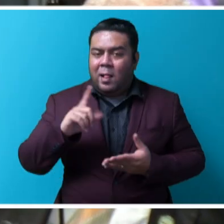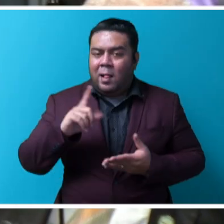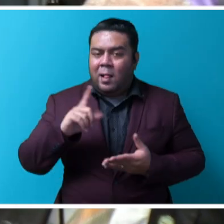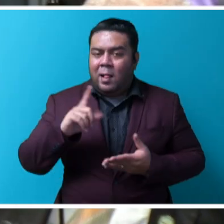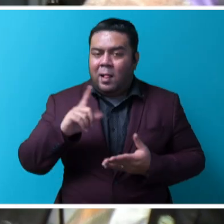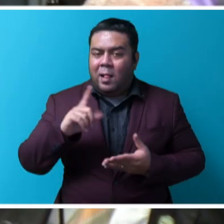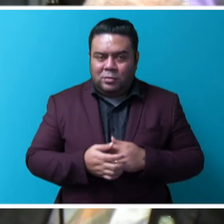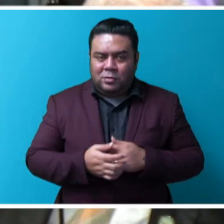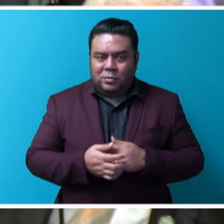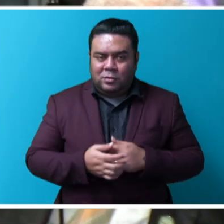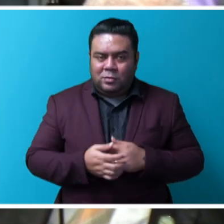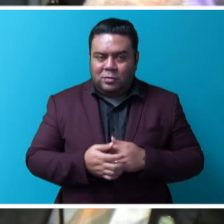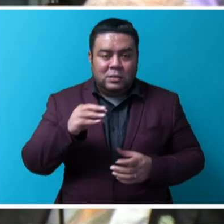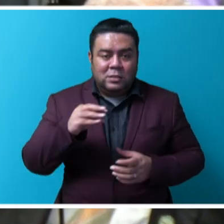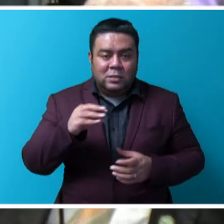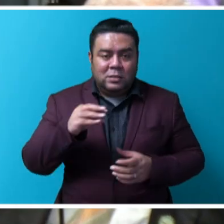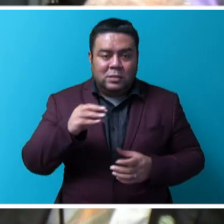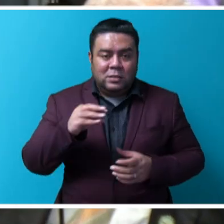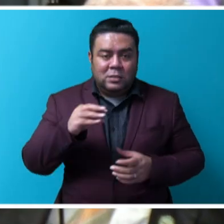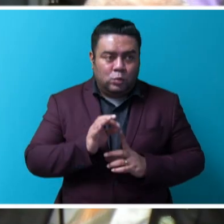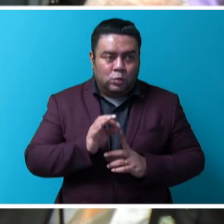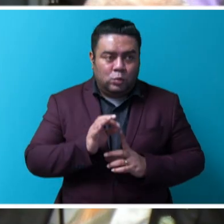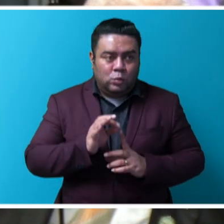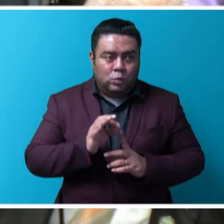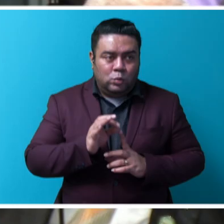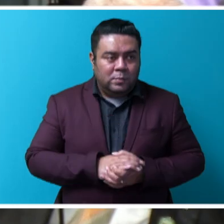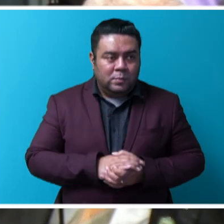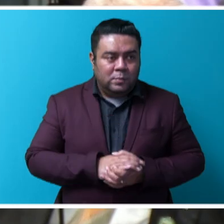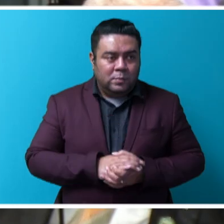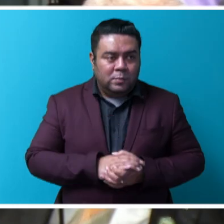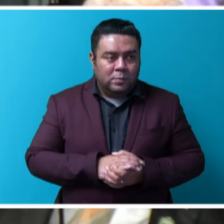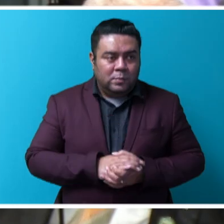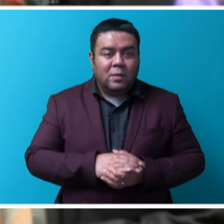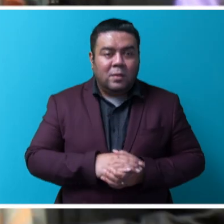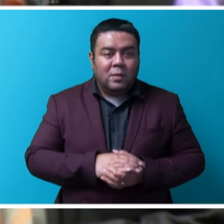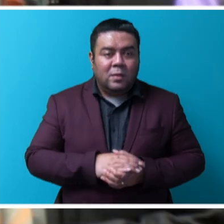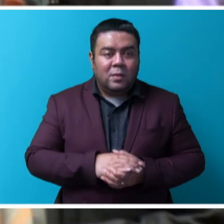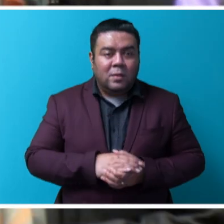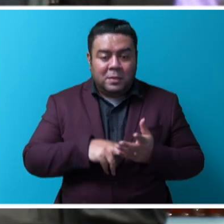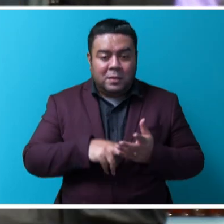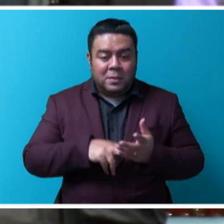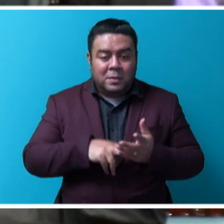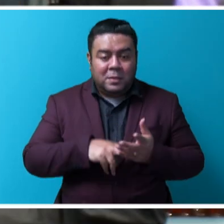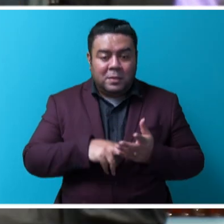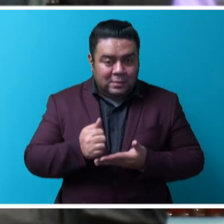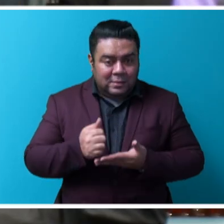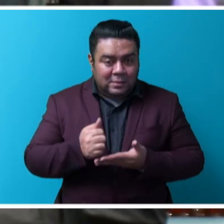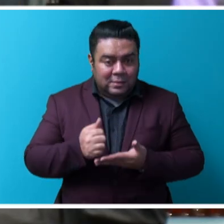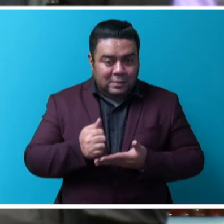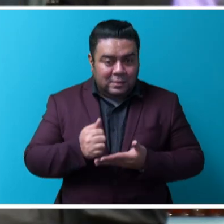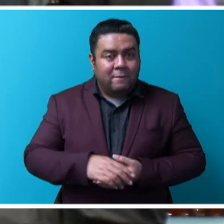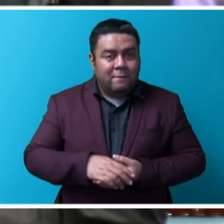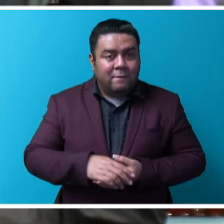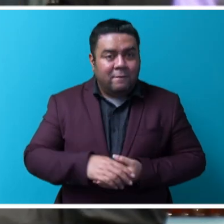divisional coordination. Mr. Speaker, sir, the Fiji Task Force on Relocation and Displacement is driving this work and supporting